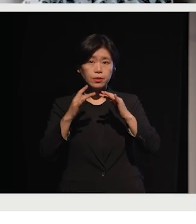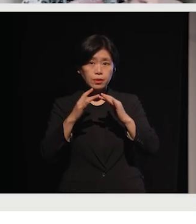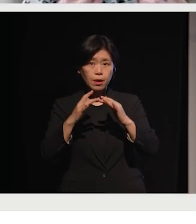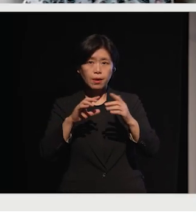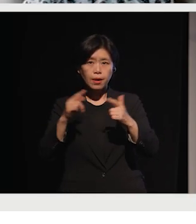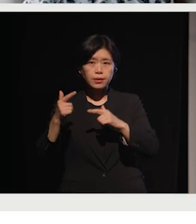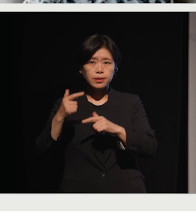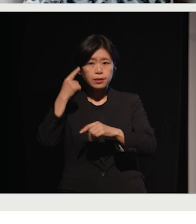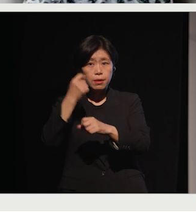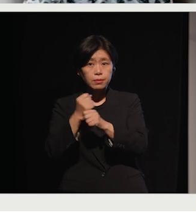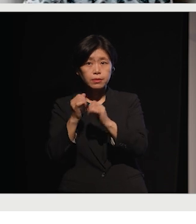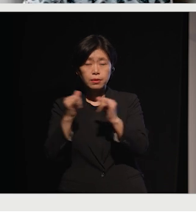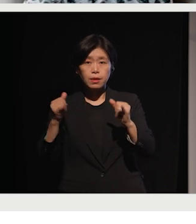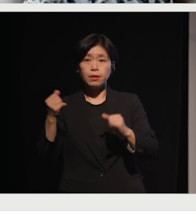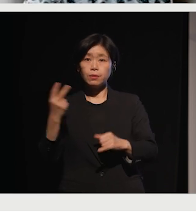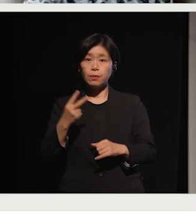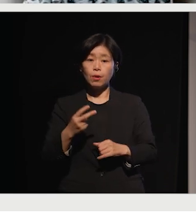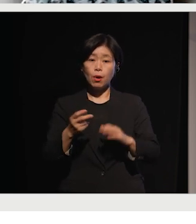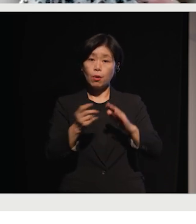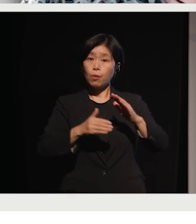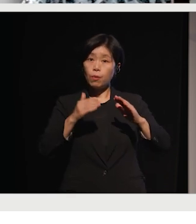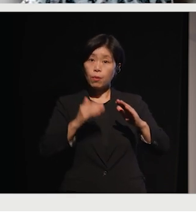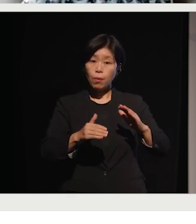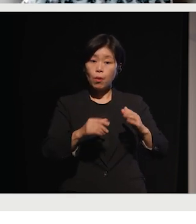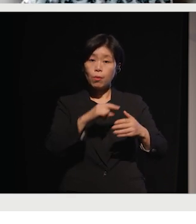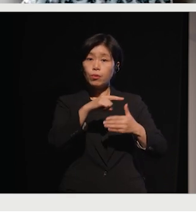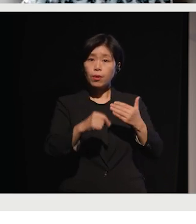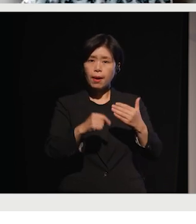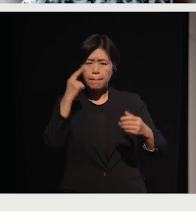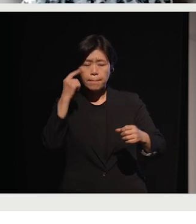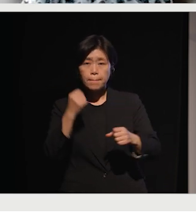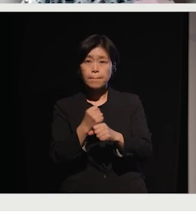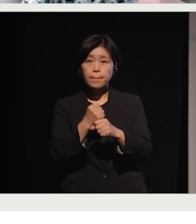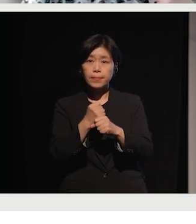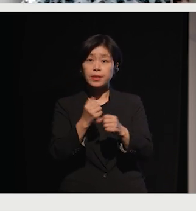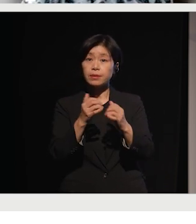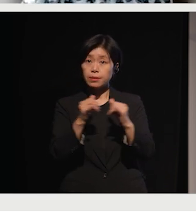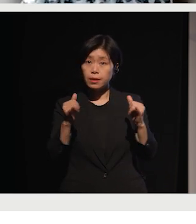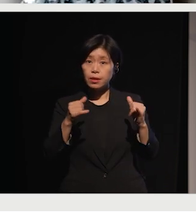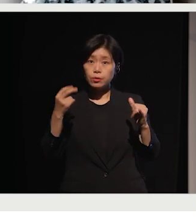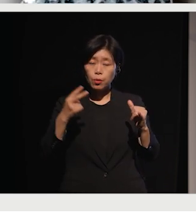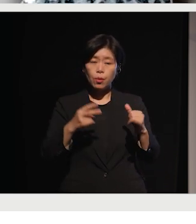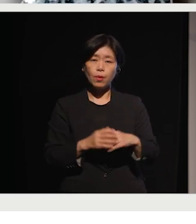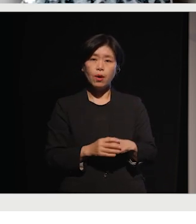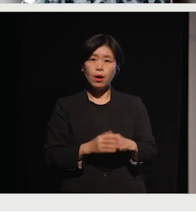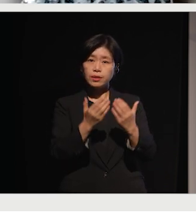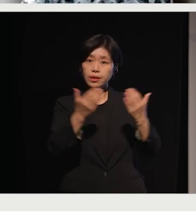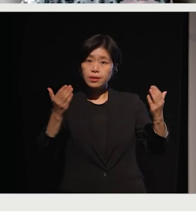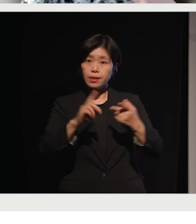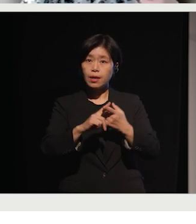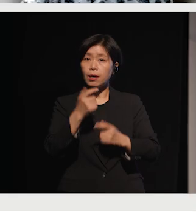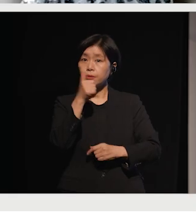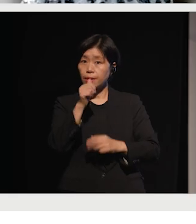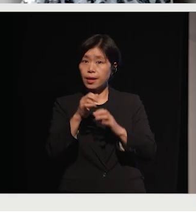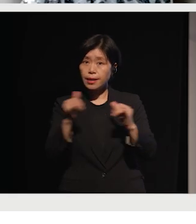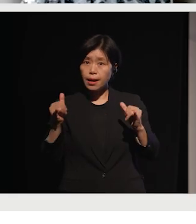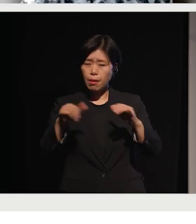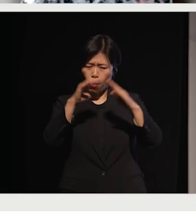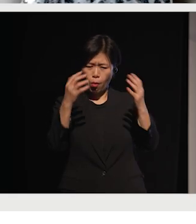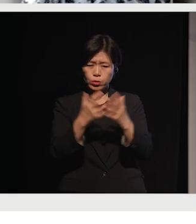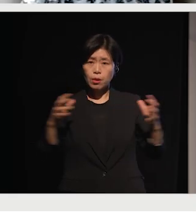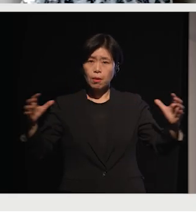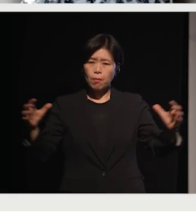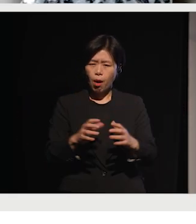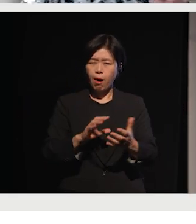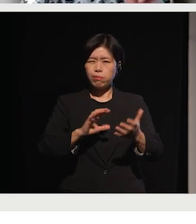developers, public program staff, exhibition staff, curatorial staff, advancement and